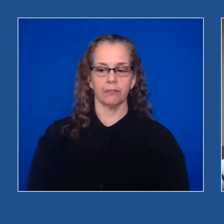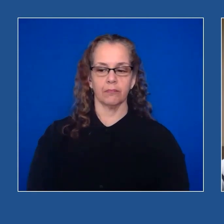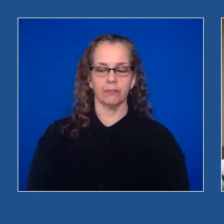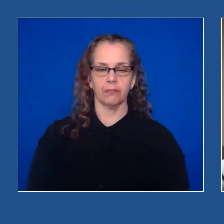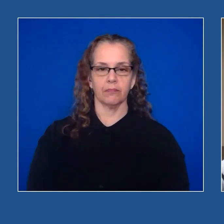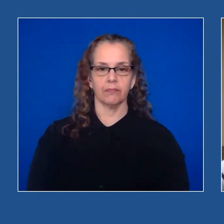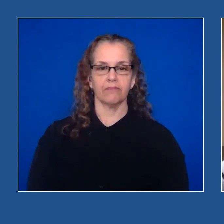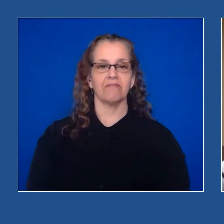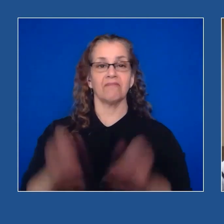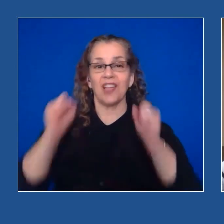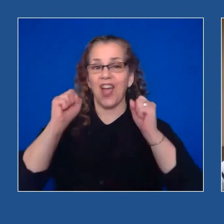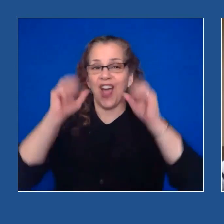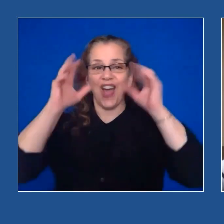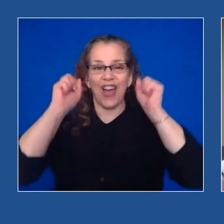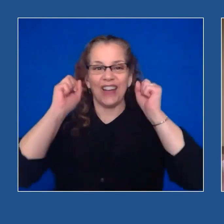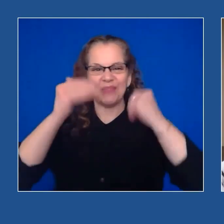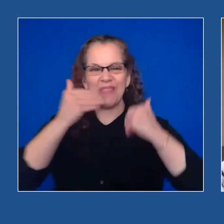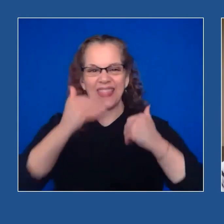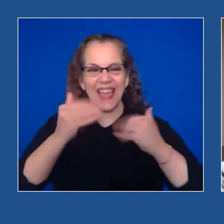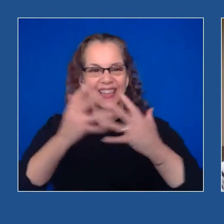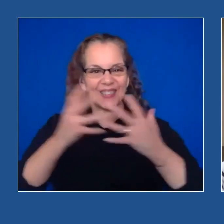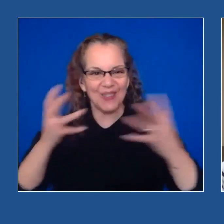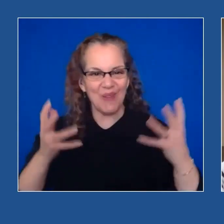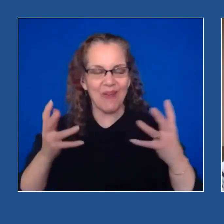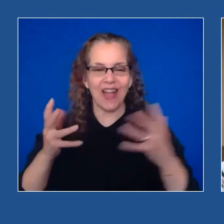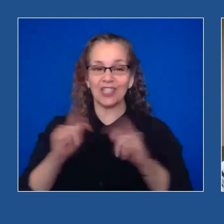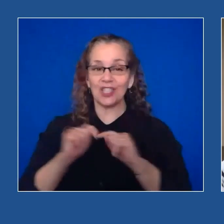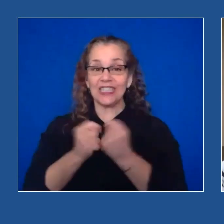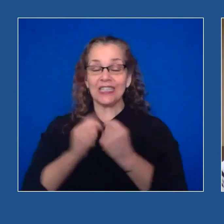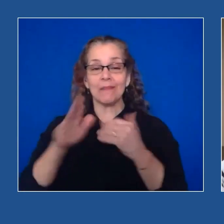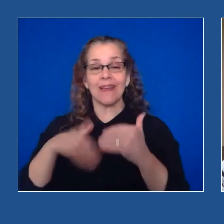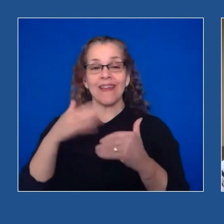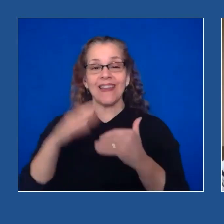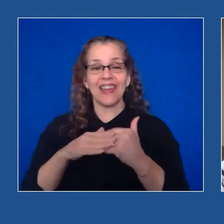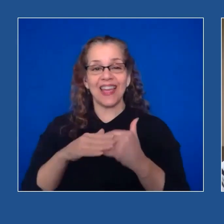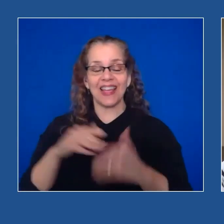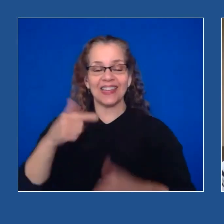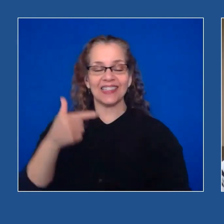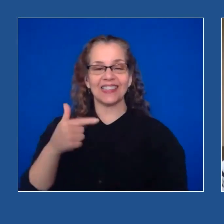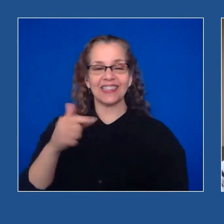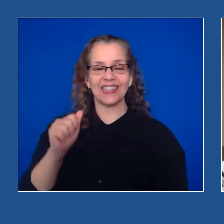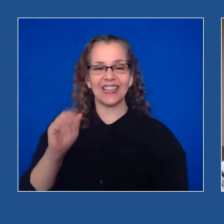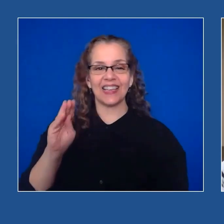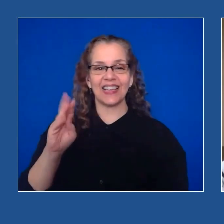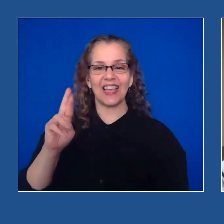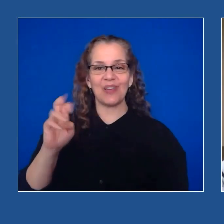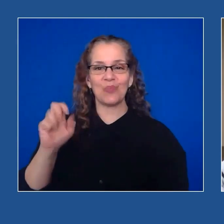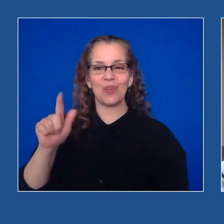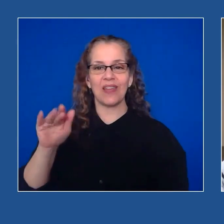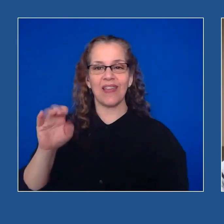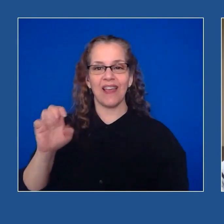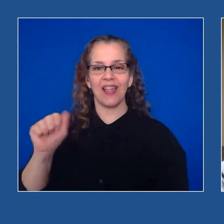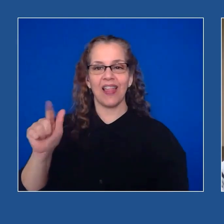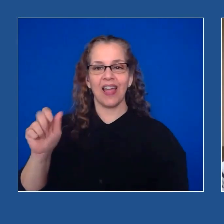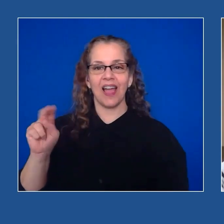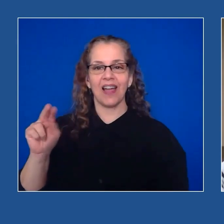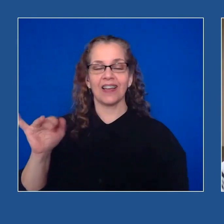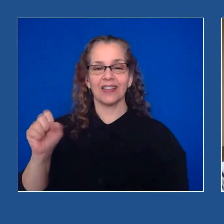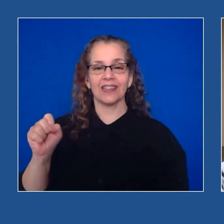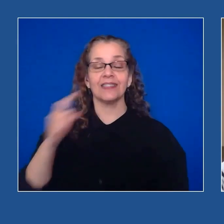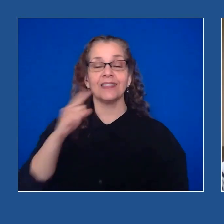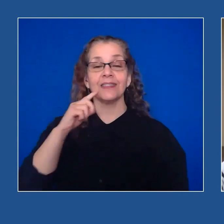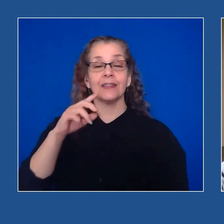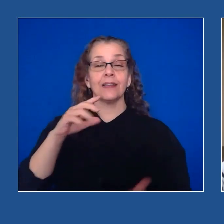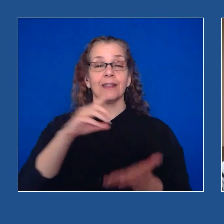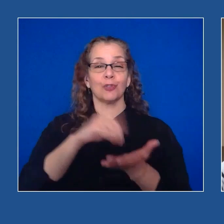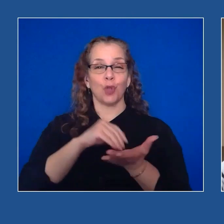Awesome. Thanks so much, team. Next, we've got Gabrielle Ilagan. Gabrielle is a doctoral student at Fordham University in New York City,